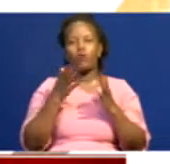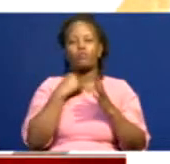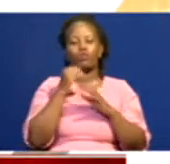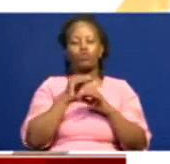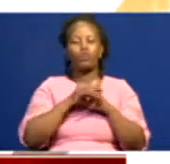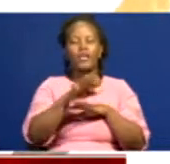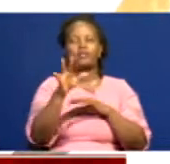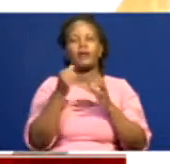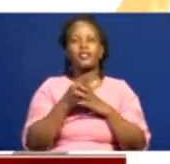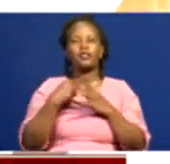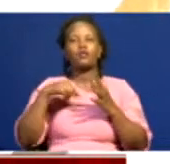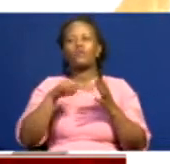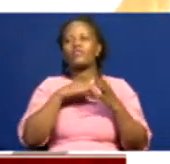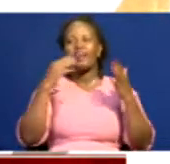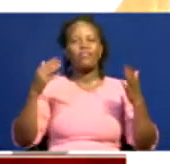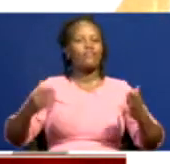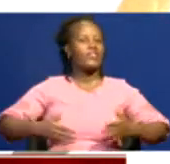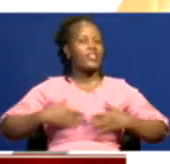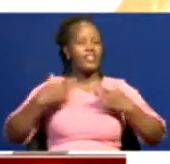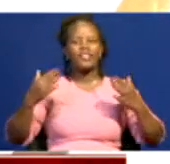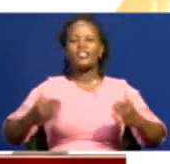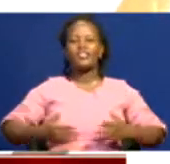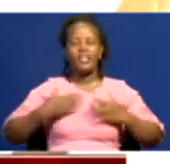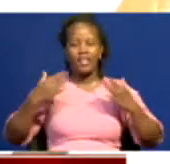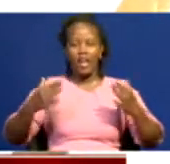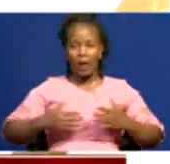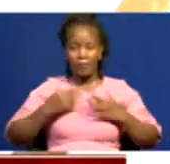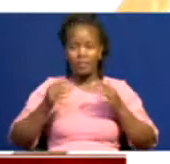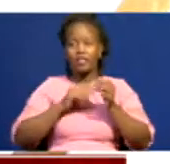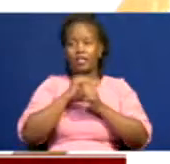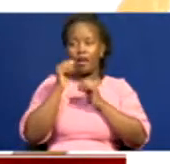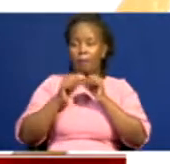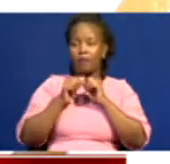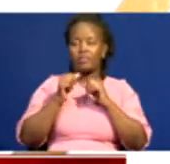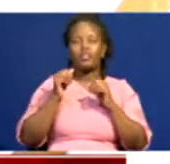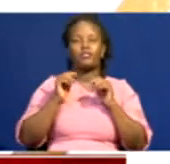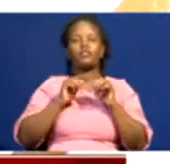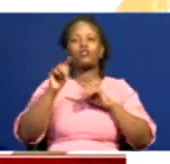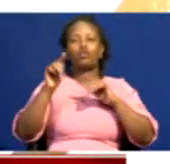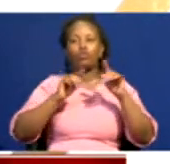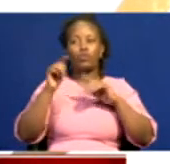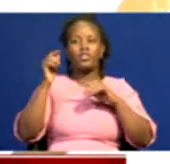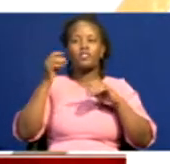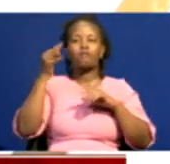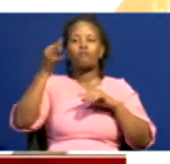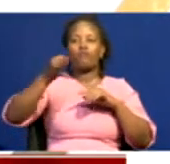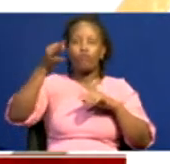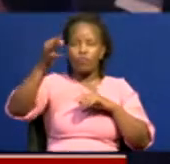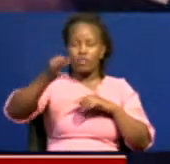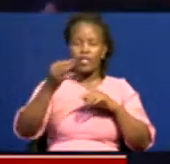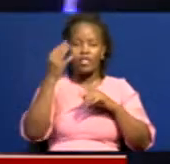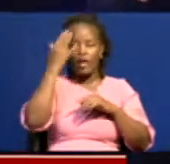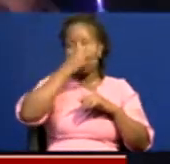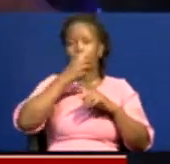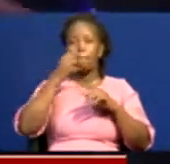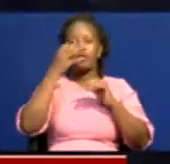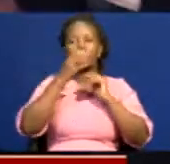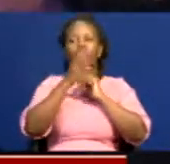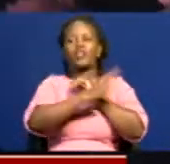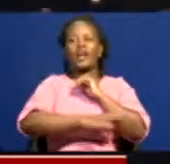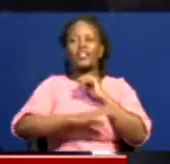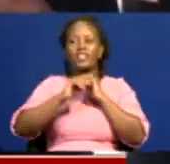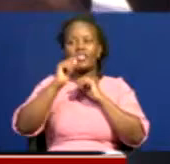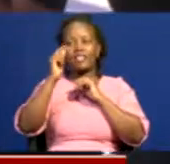very excited, very optimistic about the future of tourism in this beautiful country, Kenya. The chain now